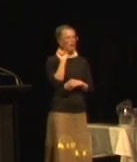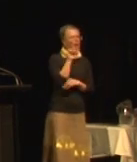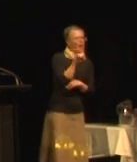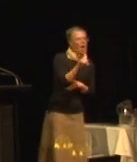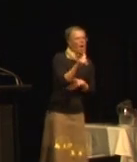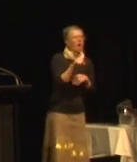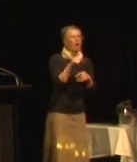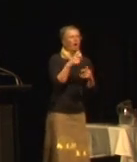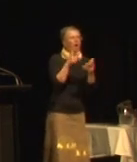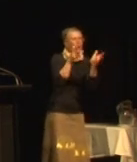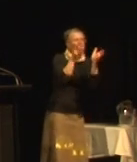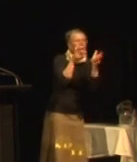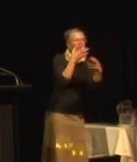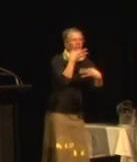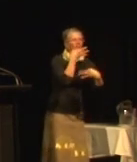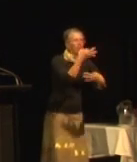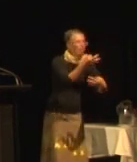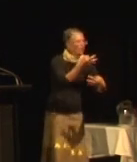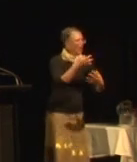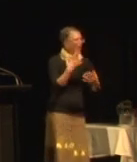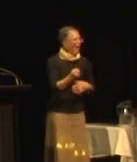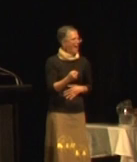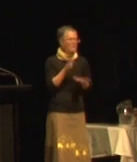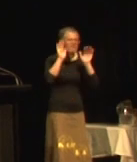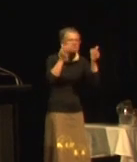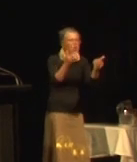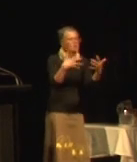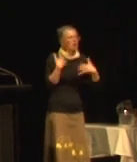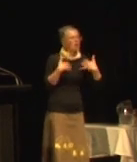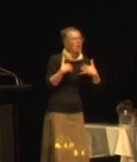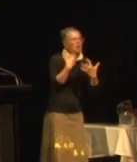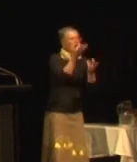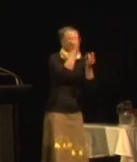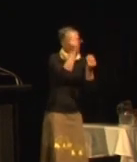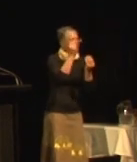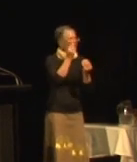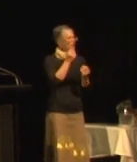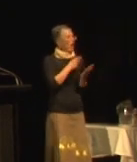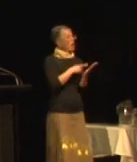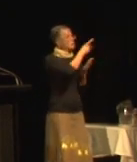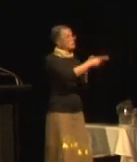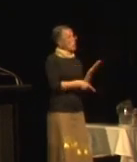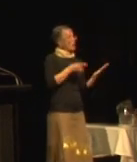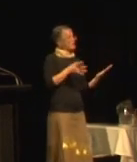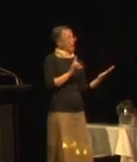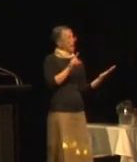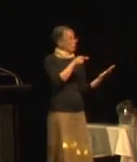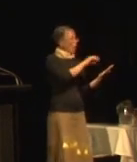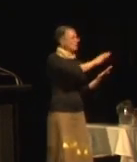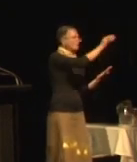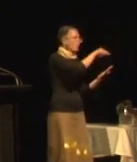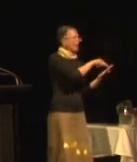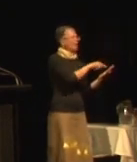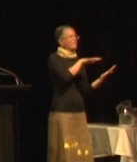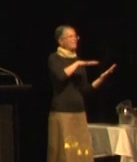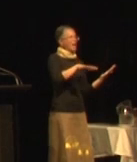observers here. They're there. They're invested. They're focused. The programs often start with a family activity in the morning,